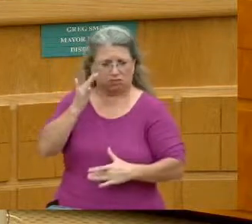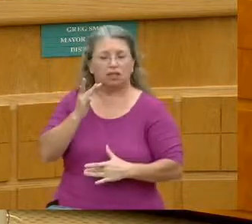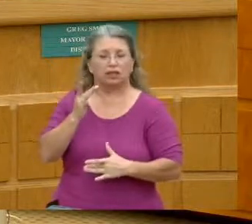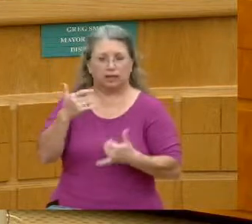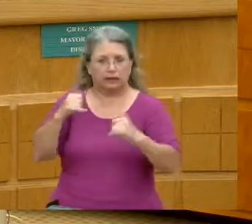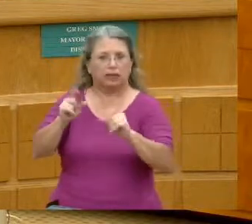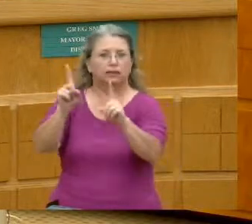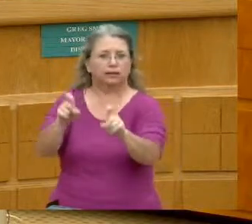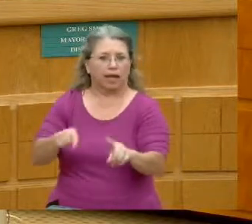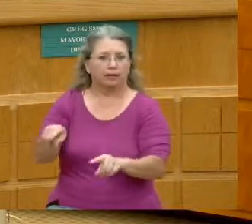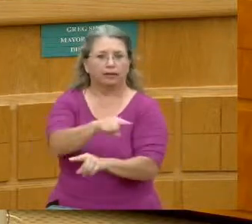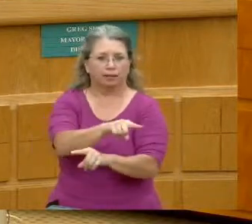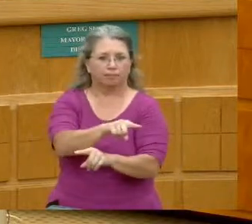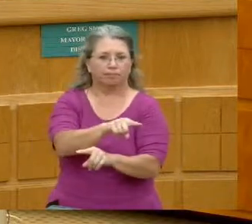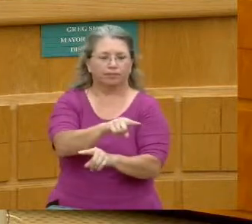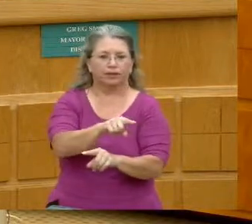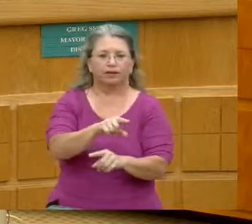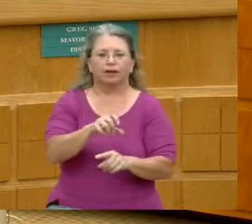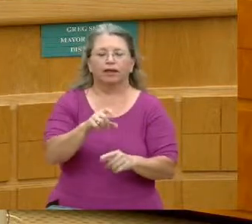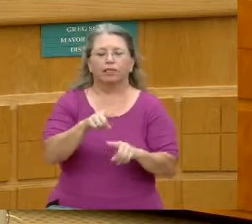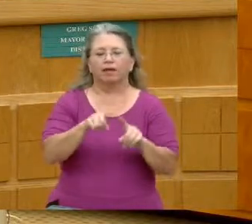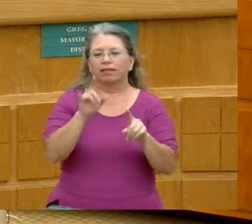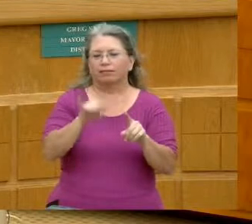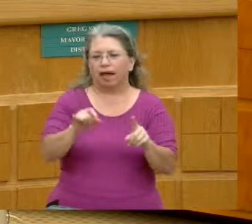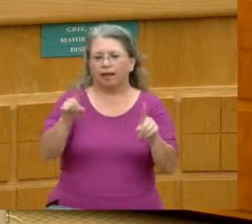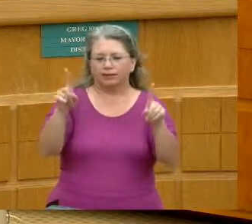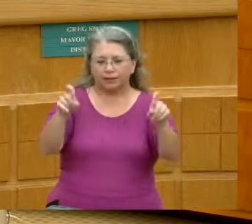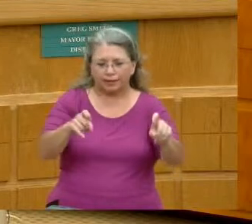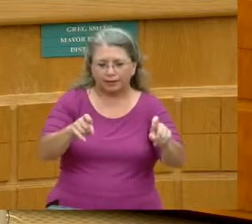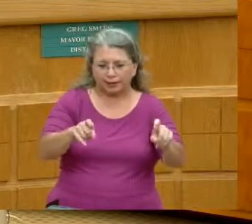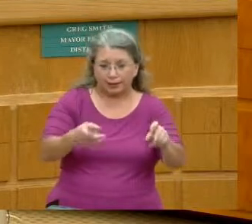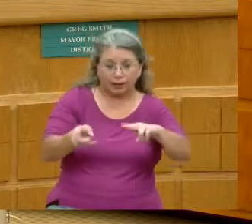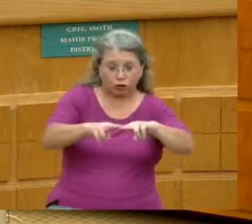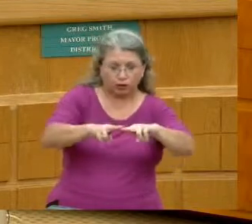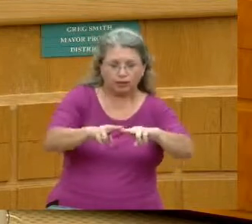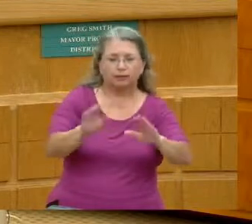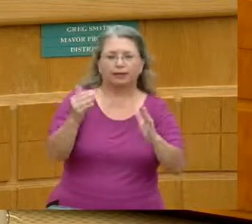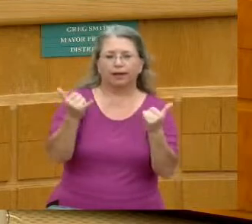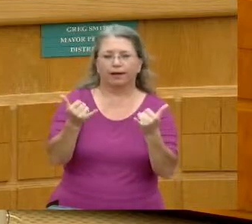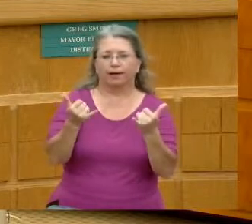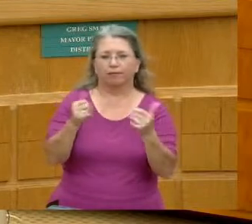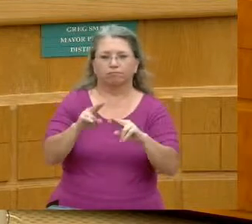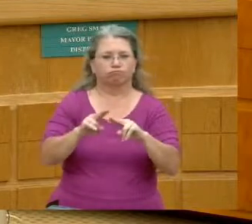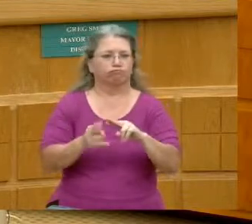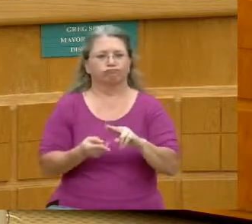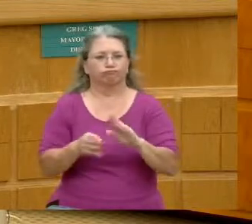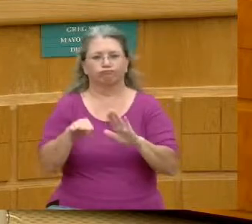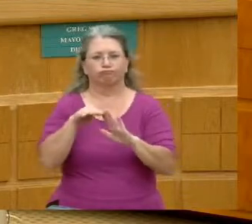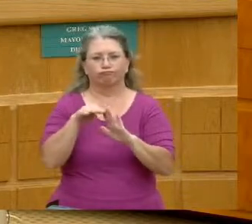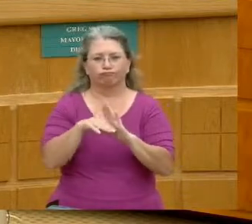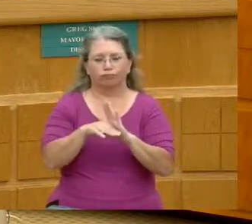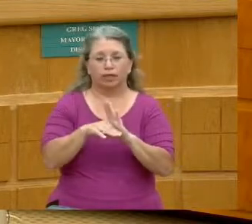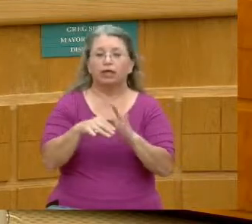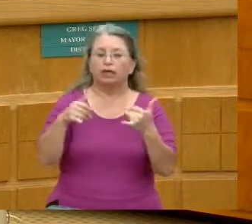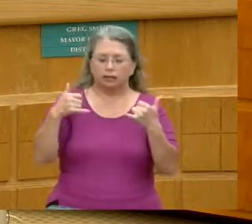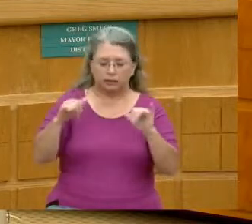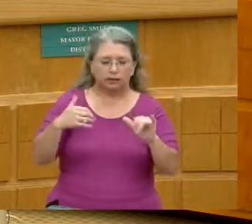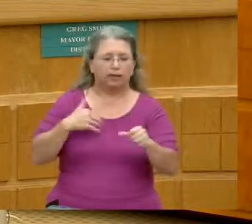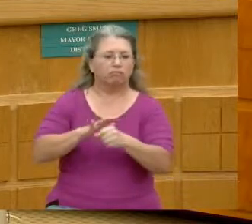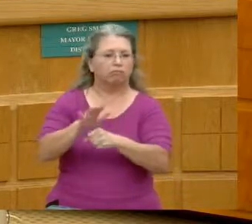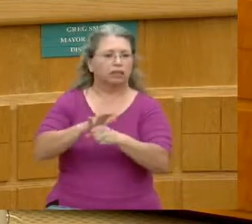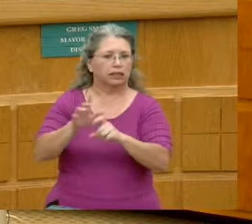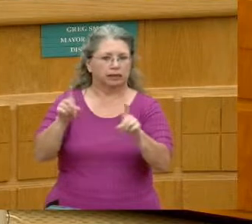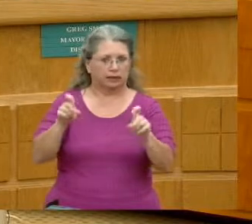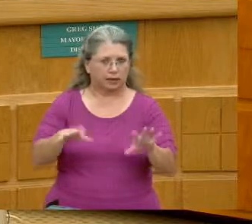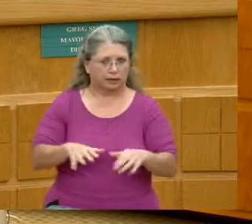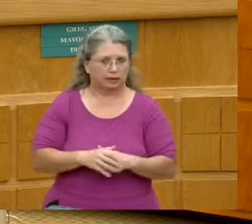sort of subsided for the most part at this point. And so that's why it's going down. There is not a lack of testing. If anything, you can see